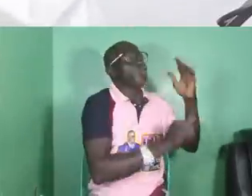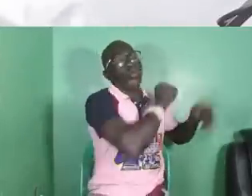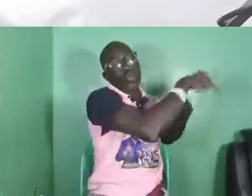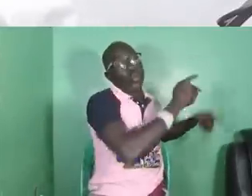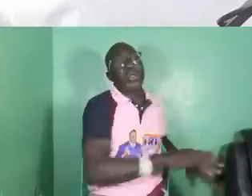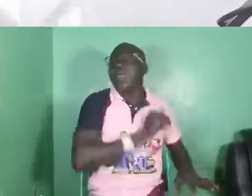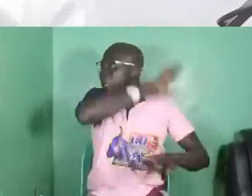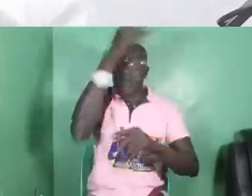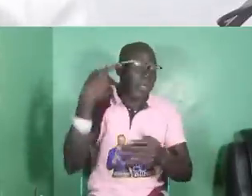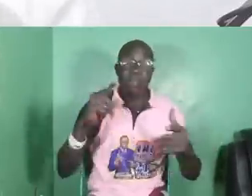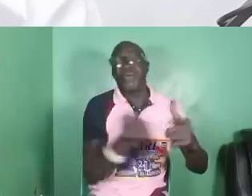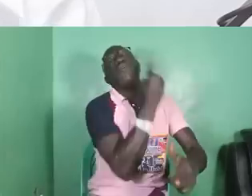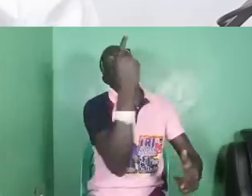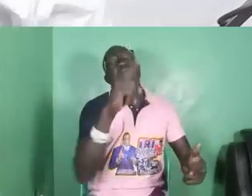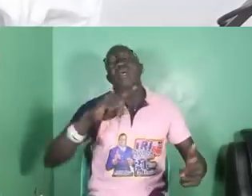to know woli.